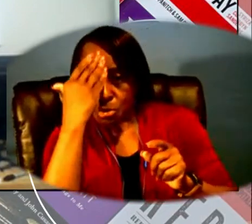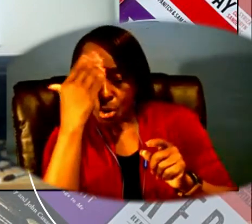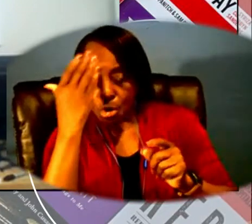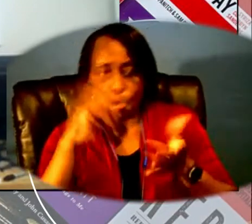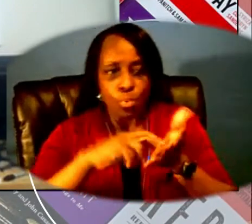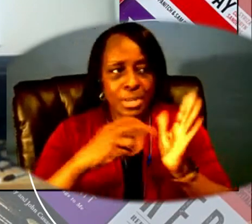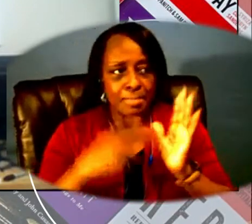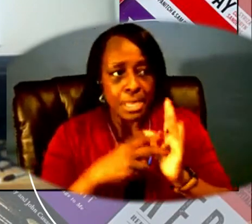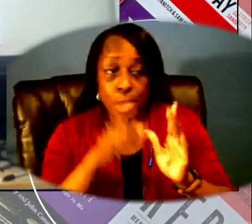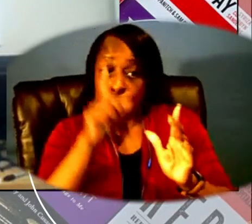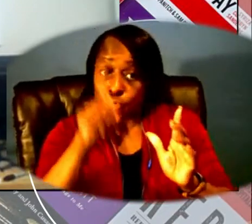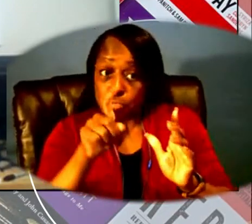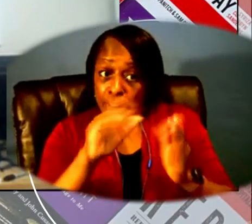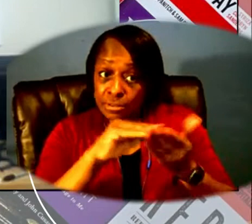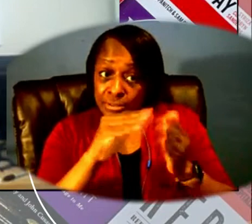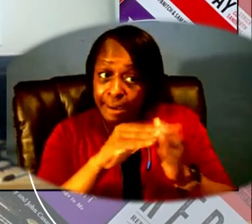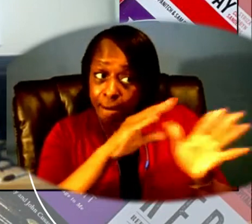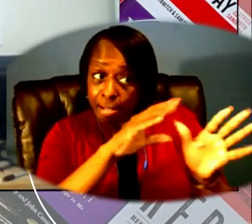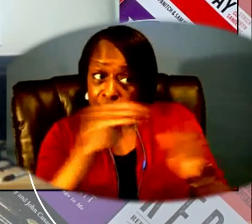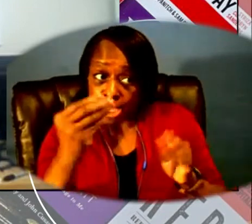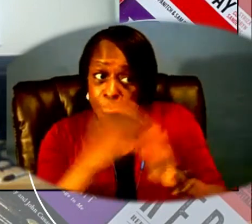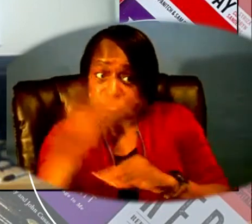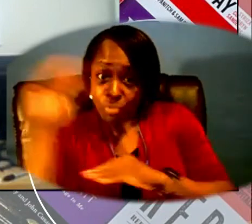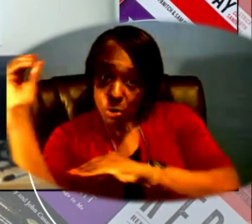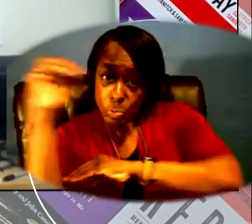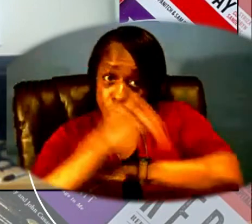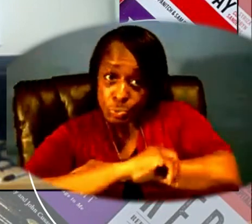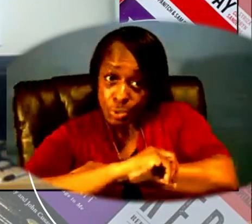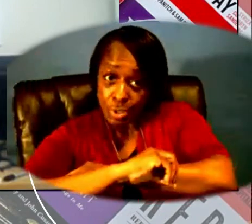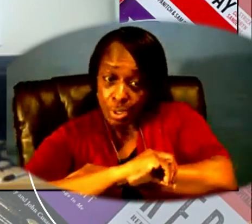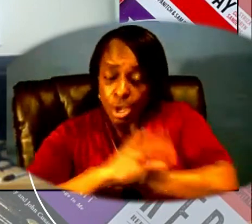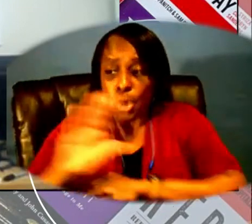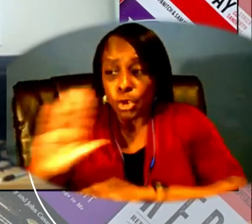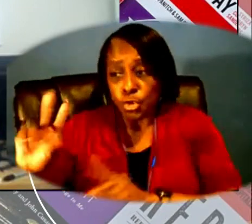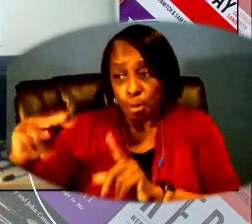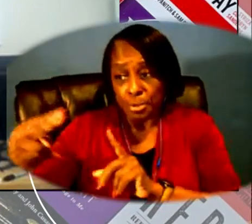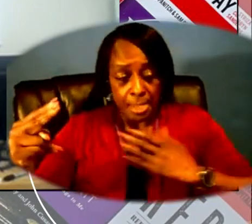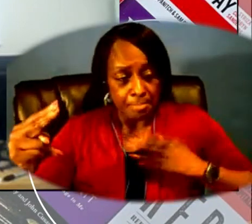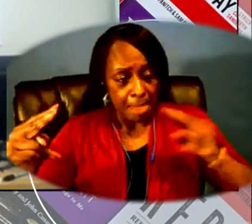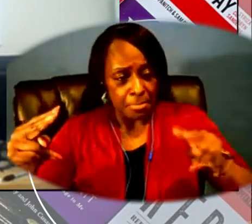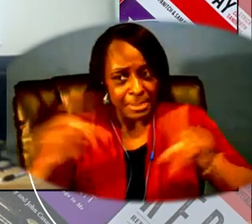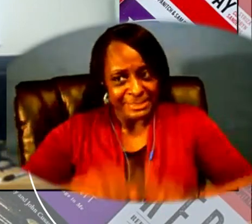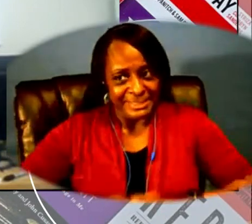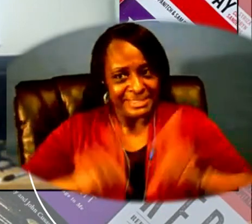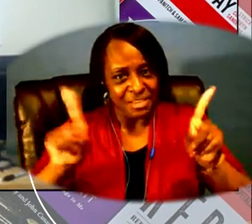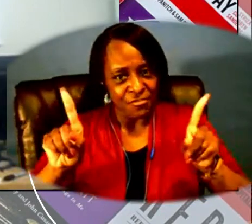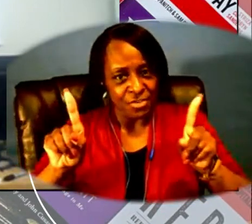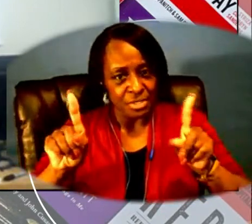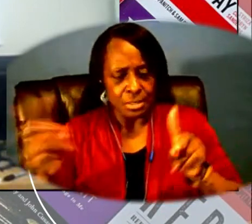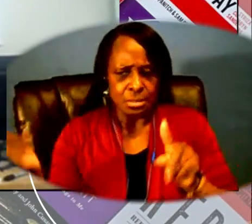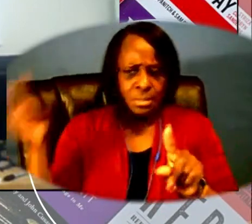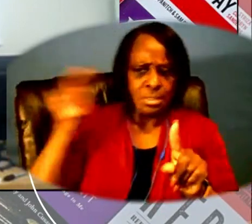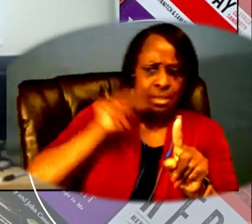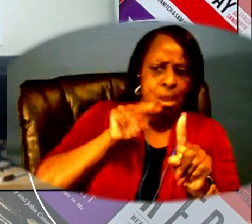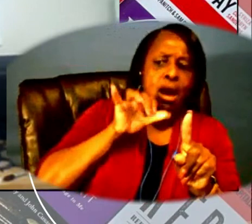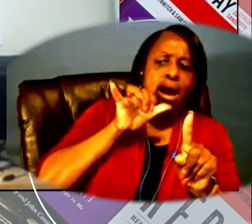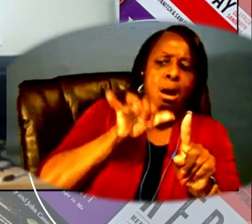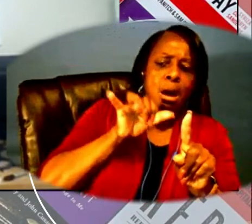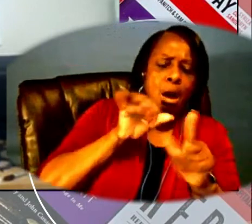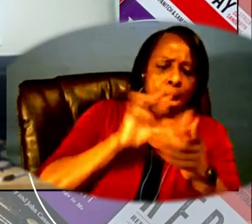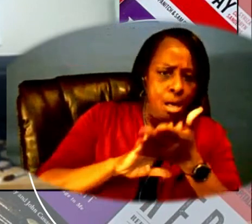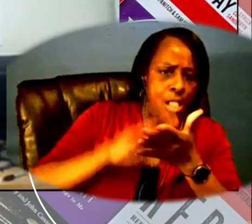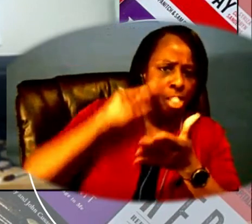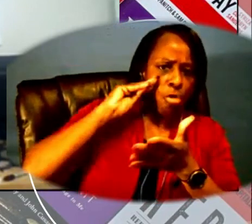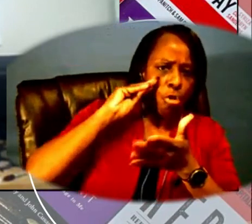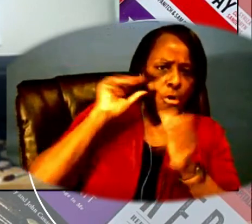your conversations and your perspective of life is going to be different than mine or different than that person's. And being able to be in that same room, you'll be